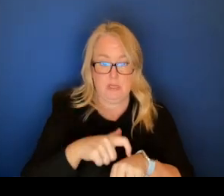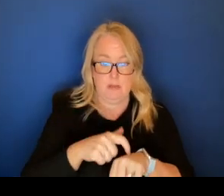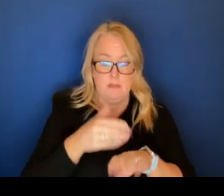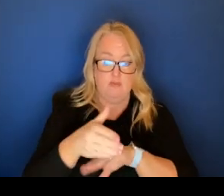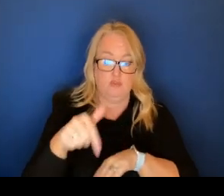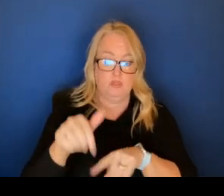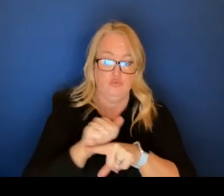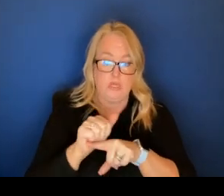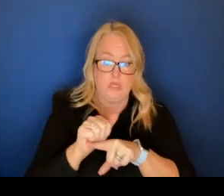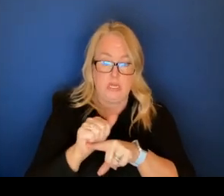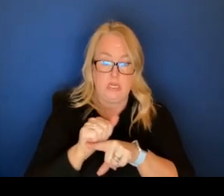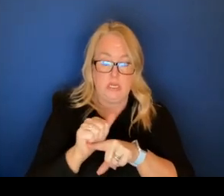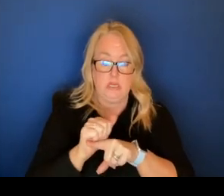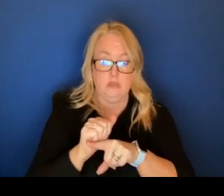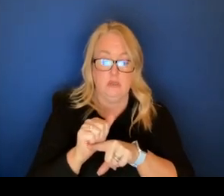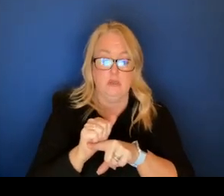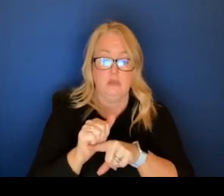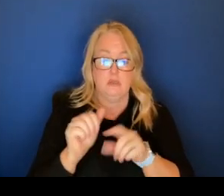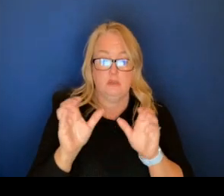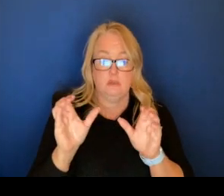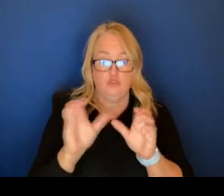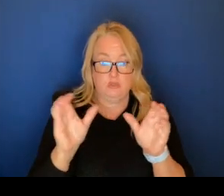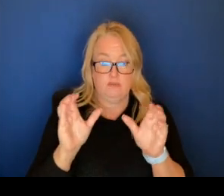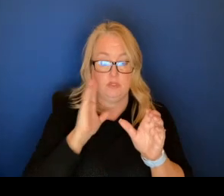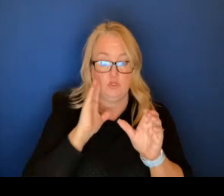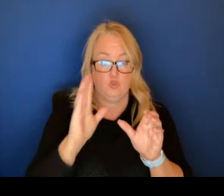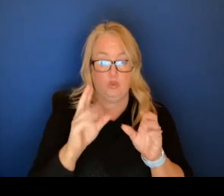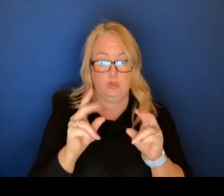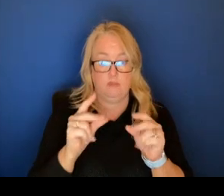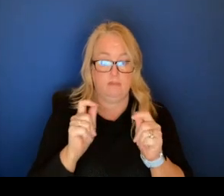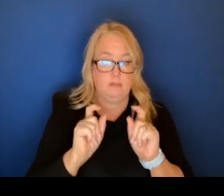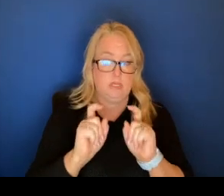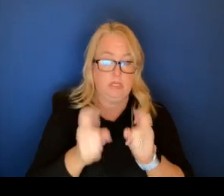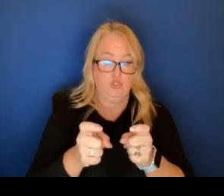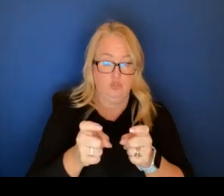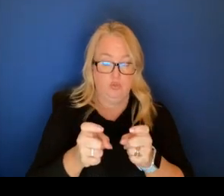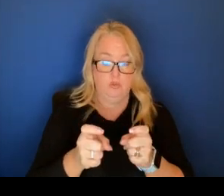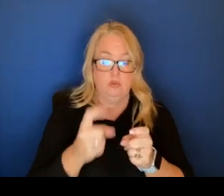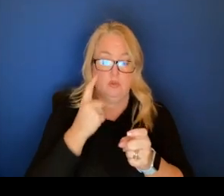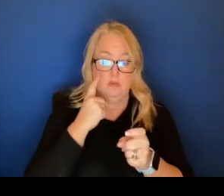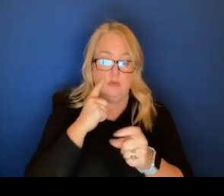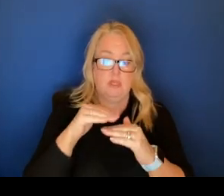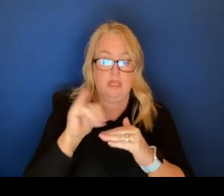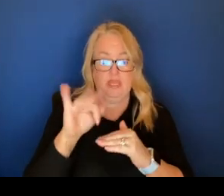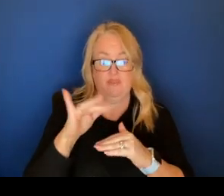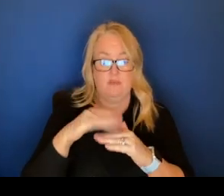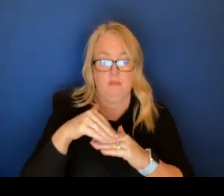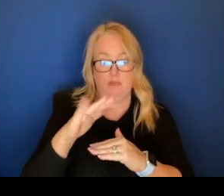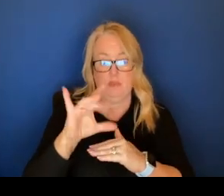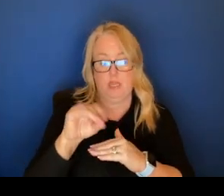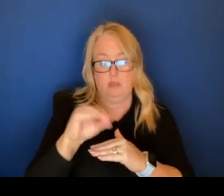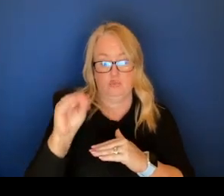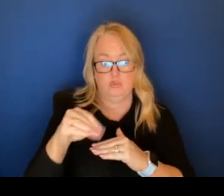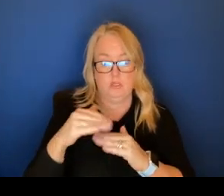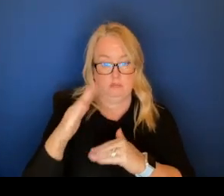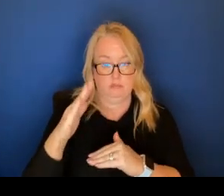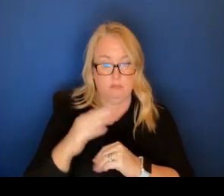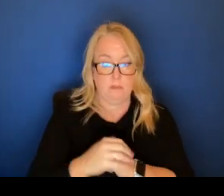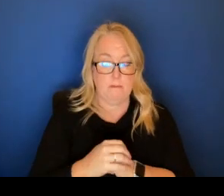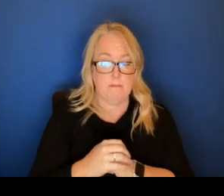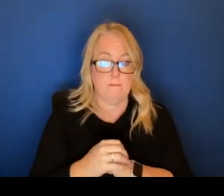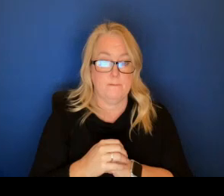training, and passing certificates will immediately be issued for a score of 80% or better.